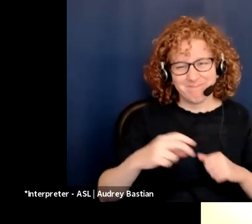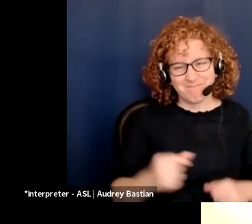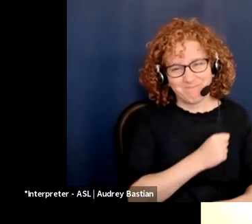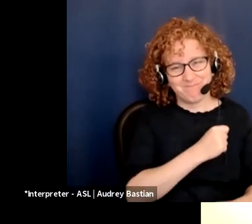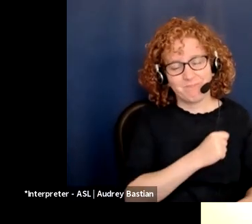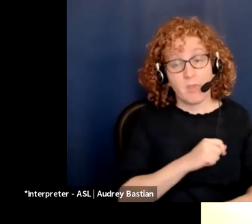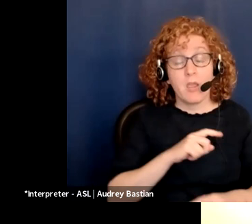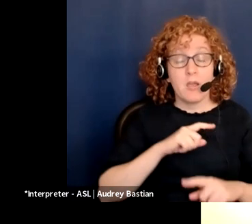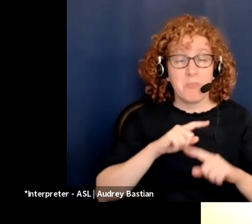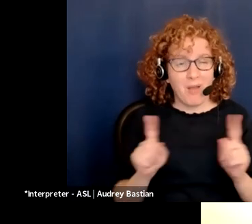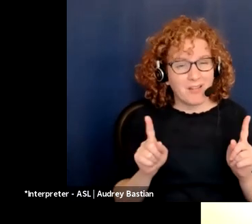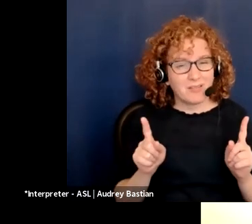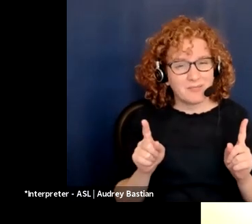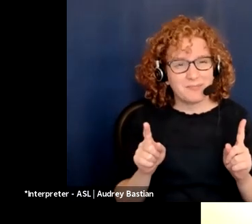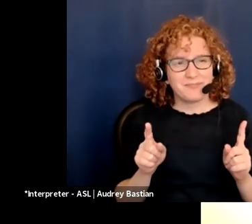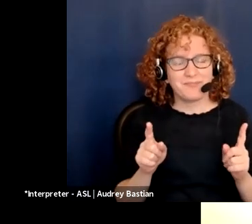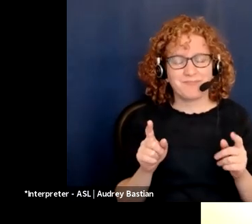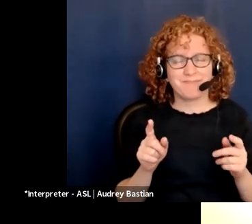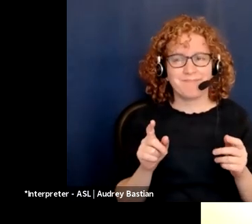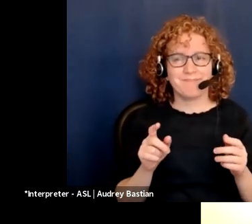That said, I mean, I do